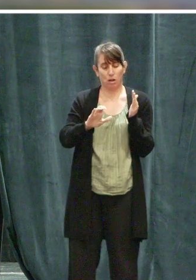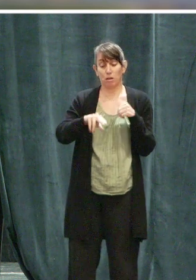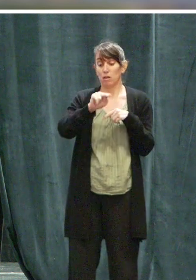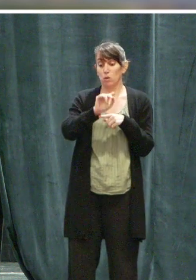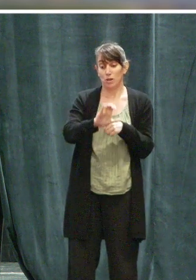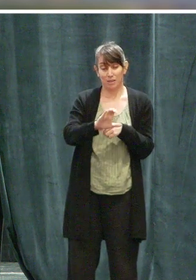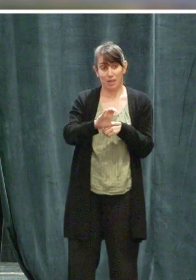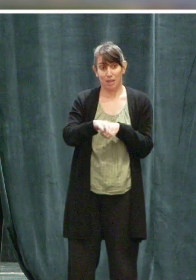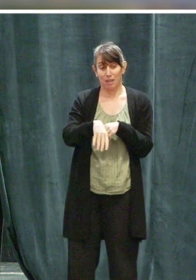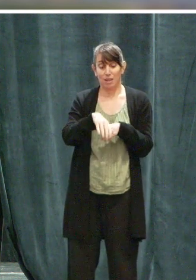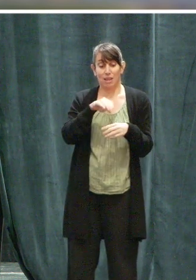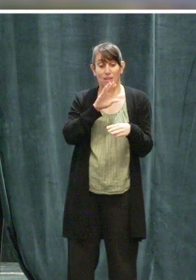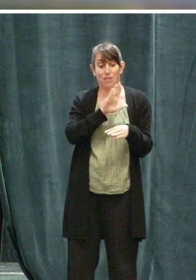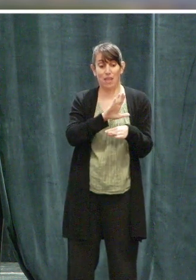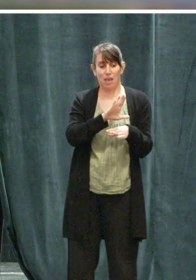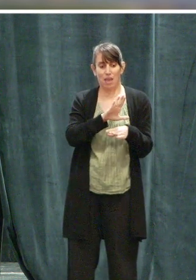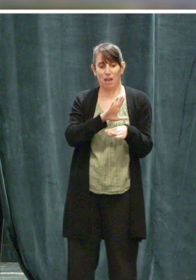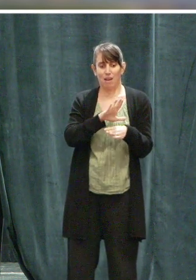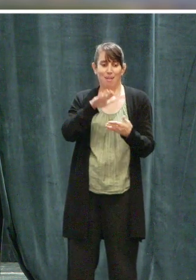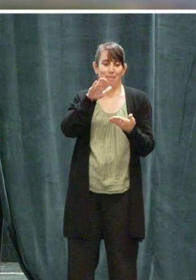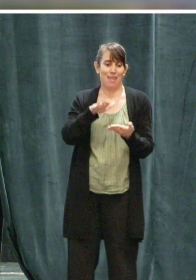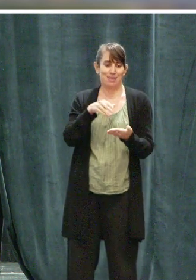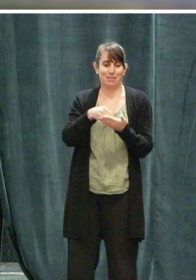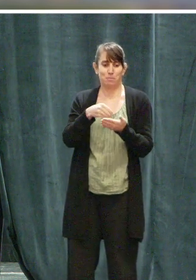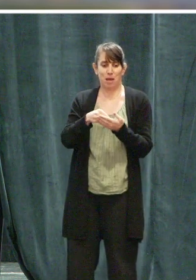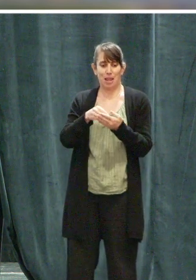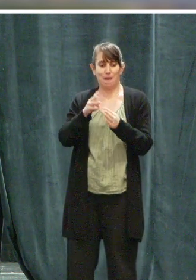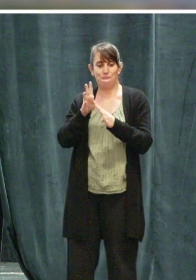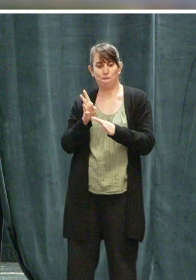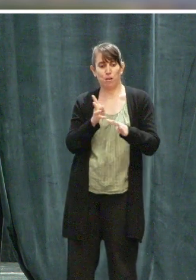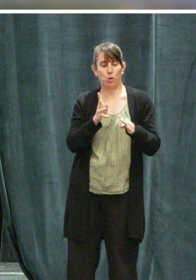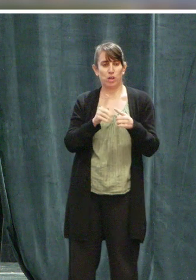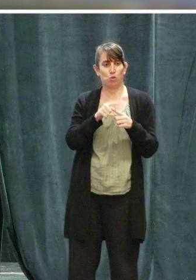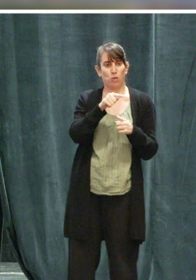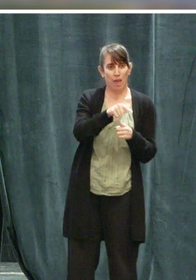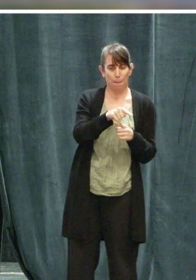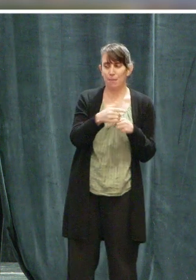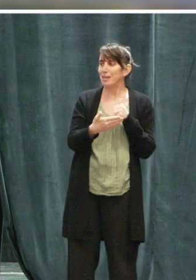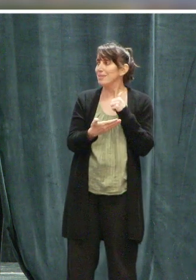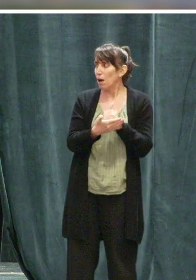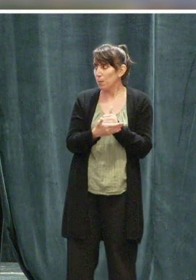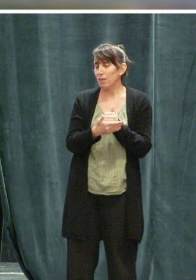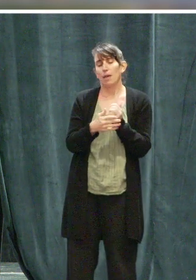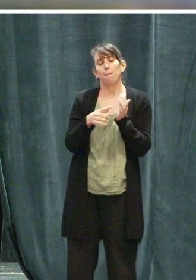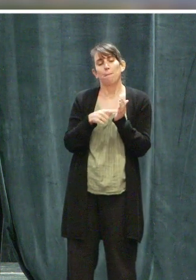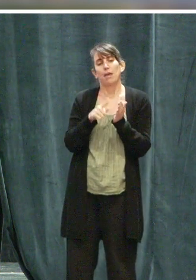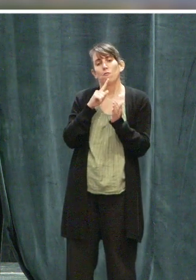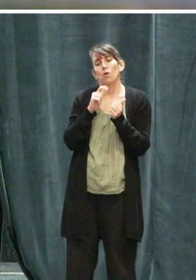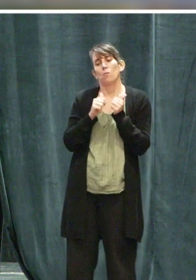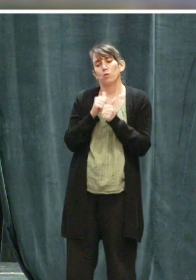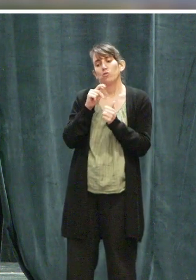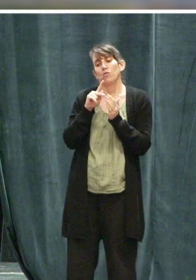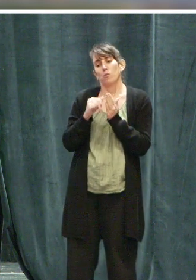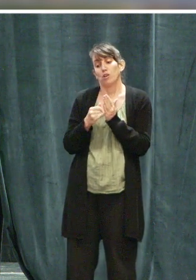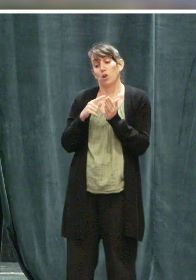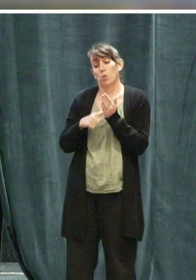of New York, in the form of less money flowing to them, is helping to pay for most of the project. What's back